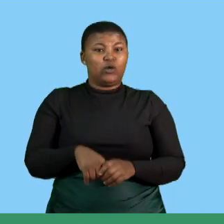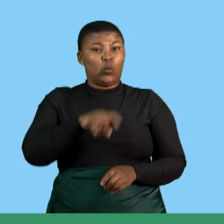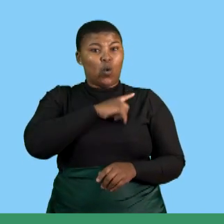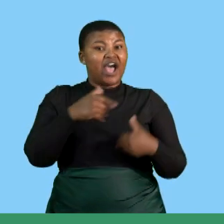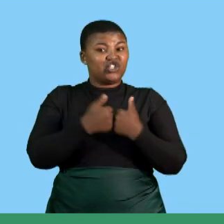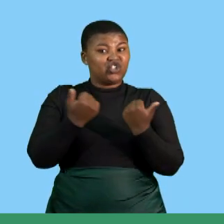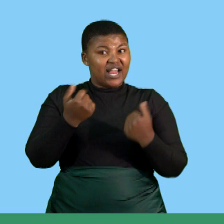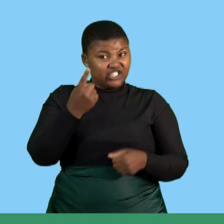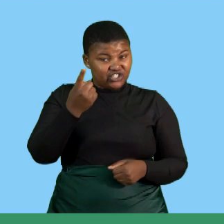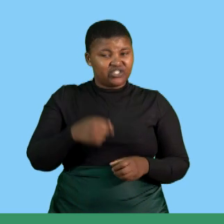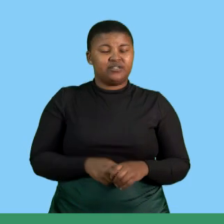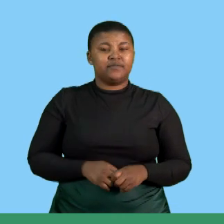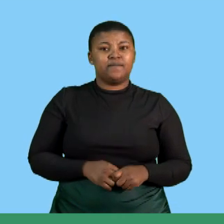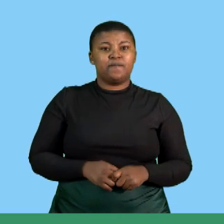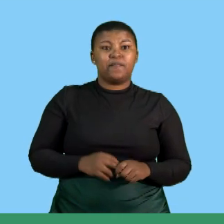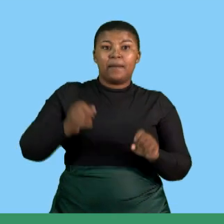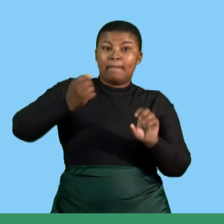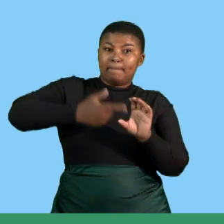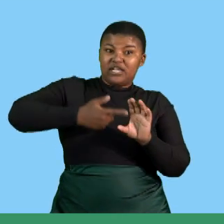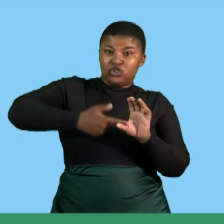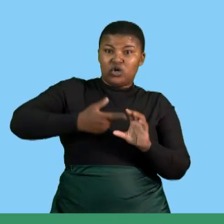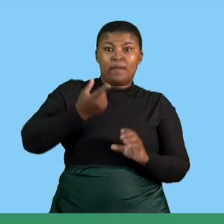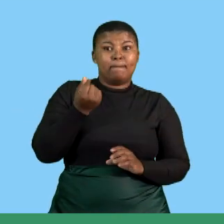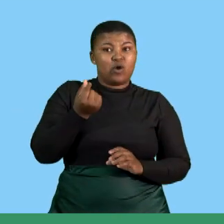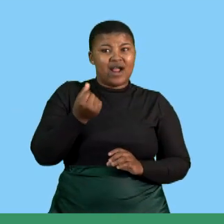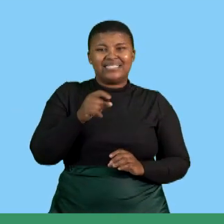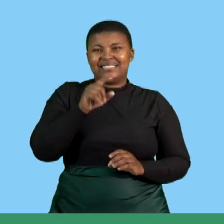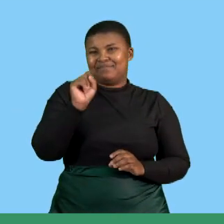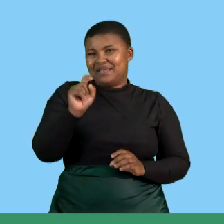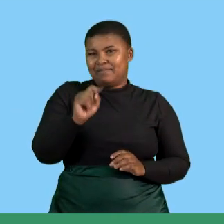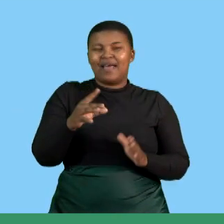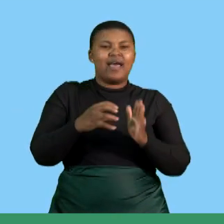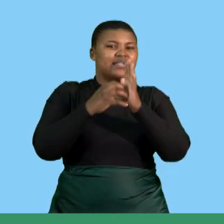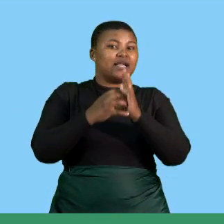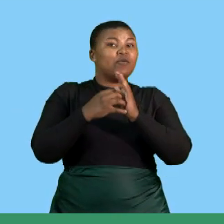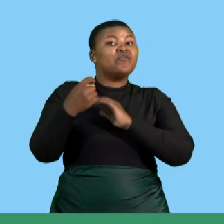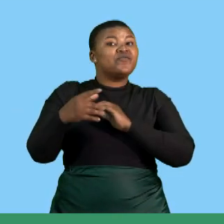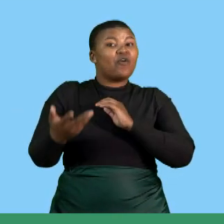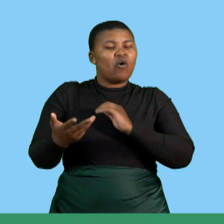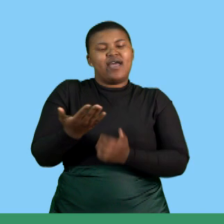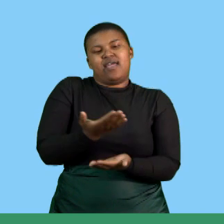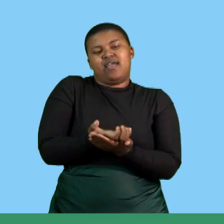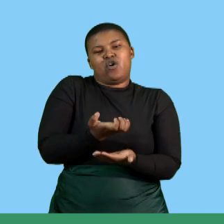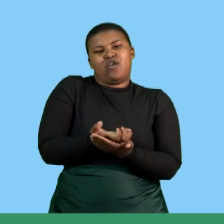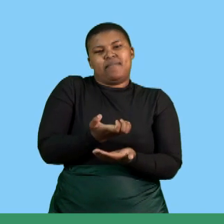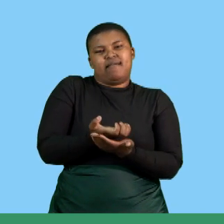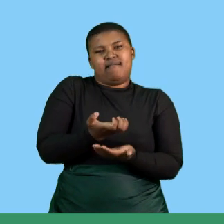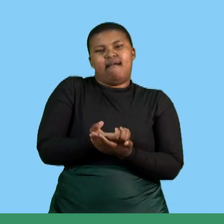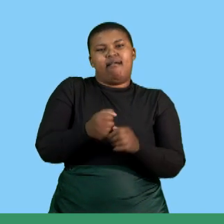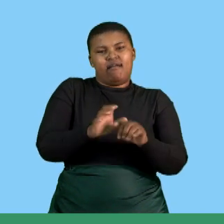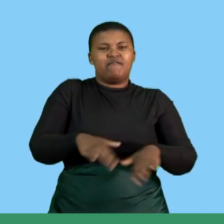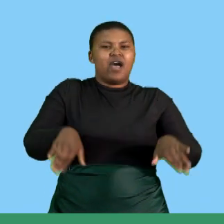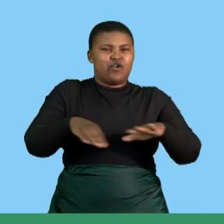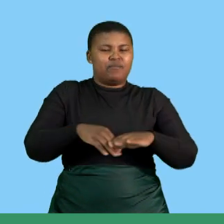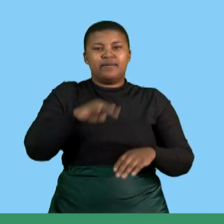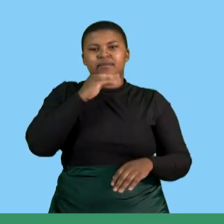because that is our challenge. Petrol prices then, of course, being an example of the economic